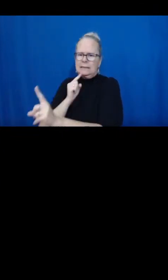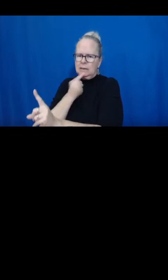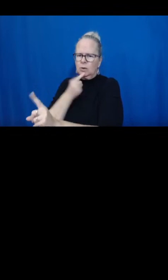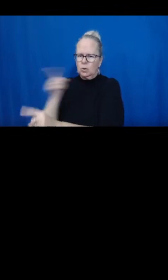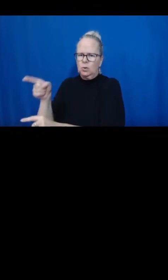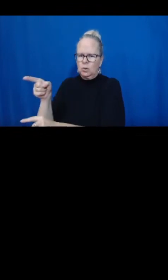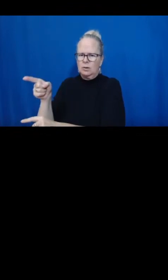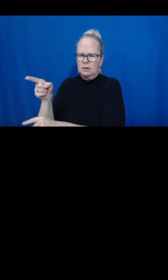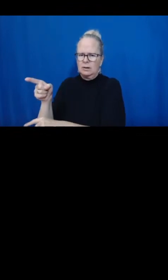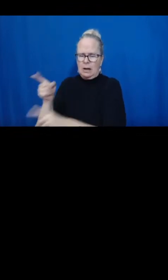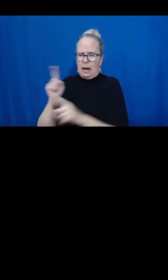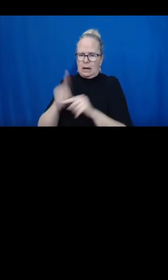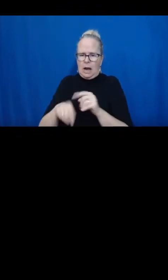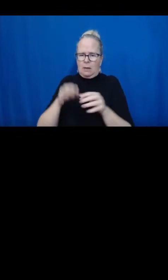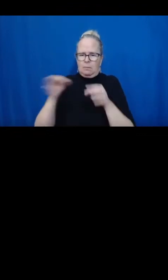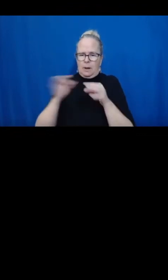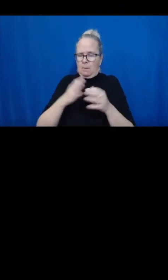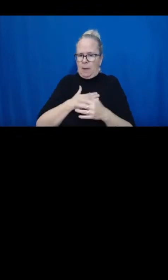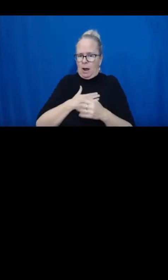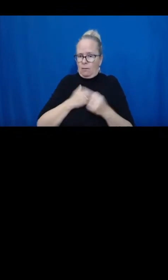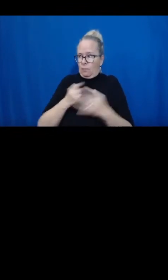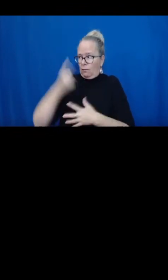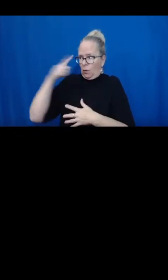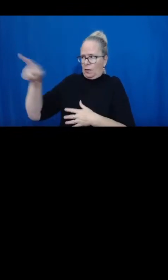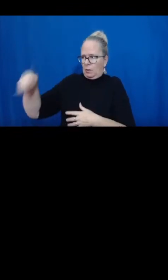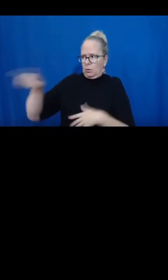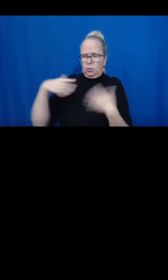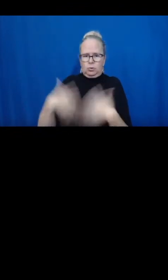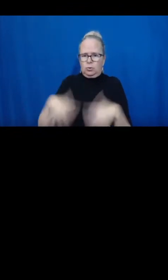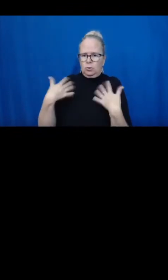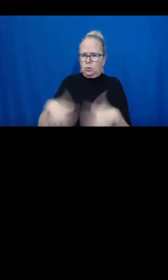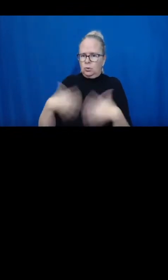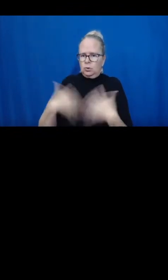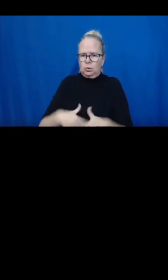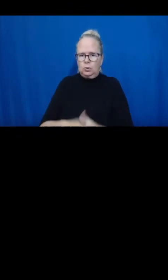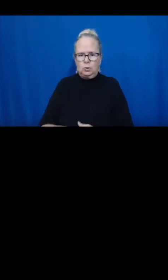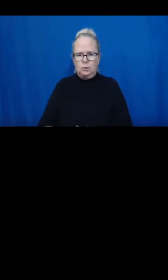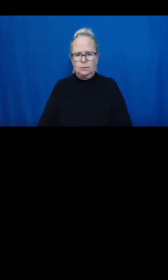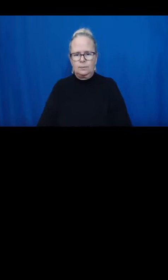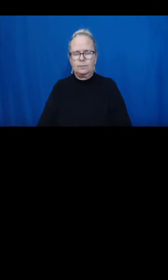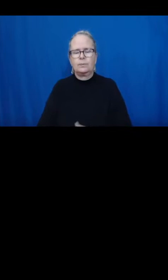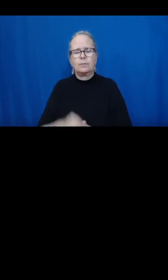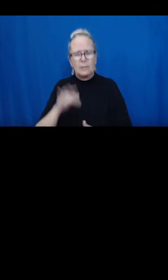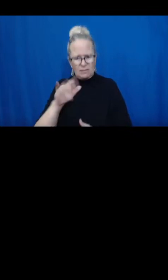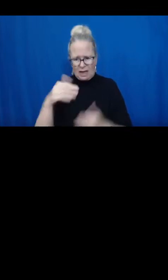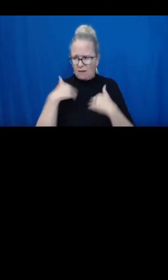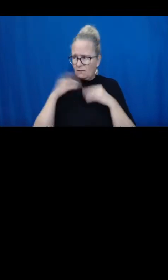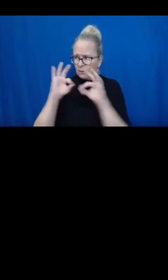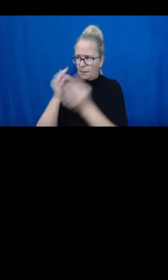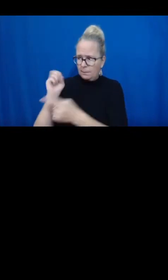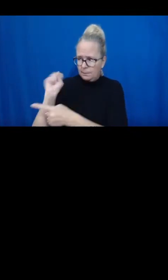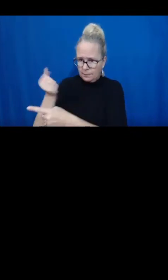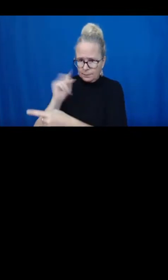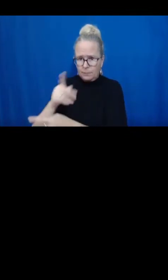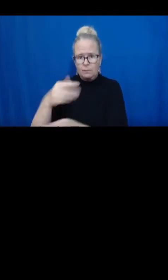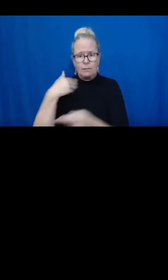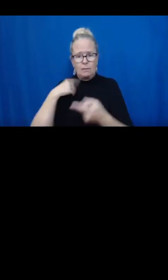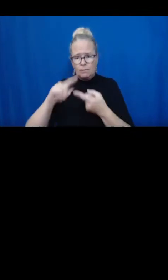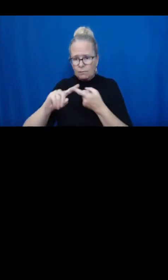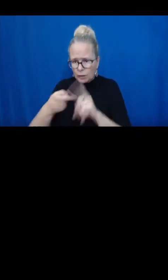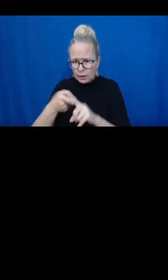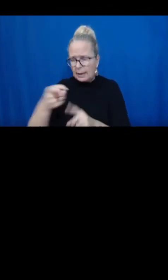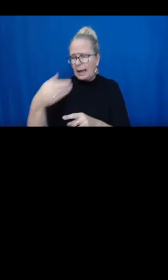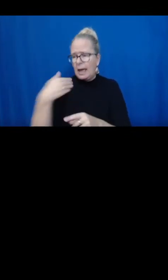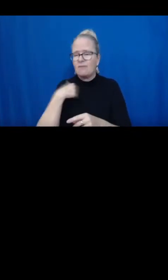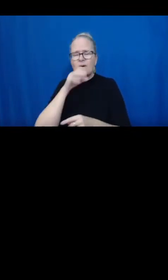old acquaintances, reach out to them this weekend. Inspire them to connect with their elected officials and